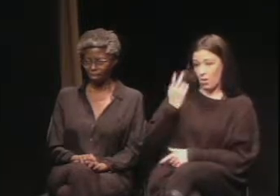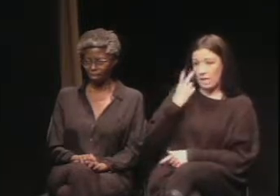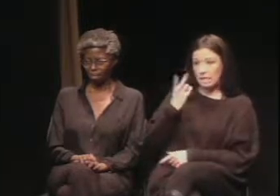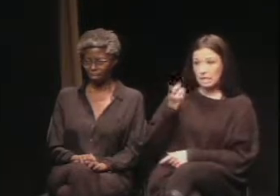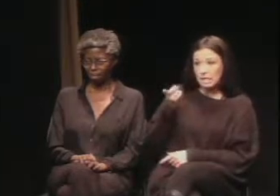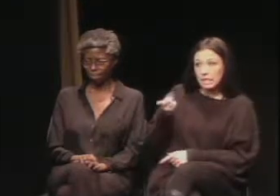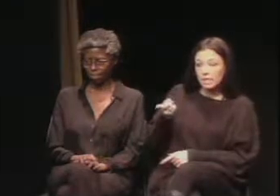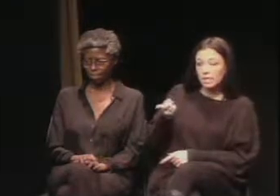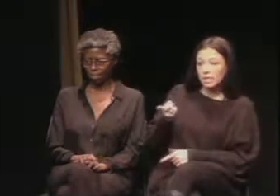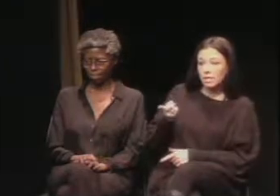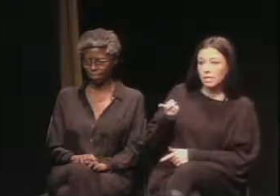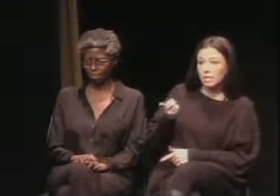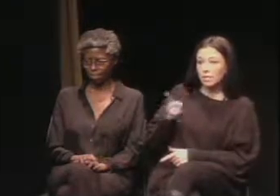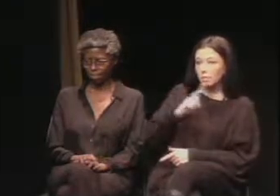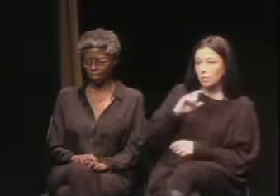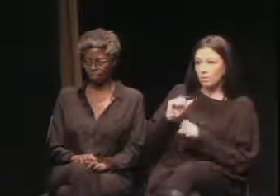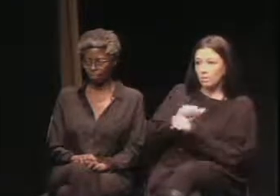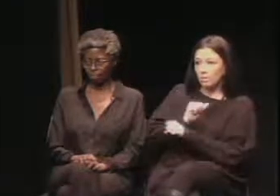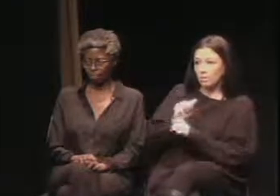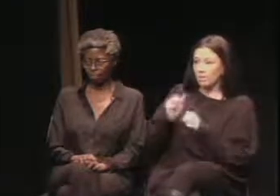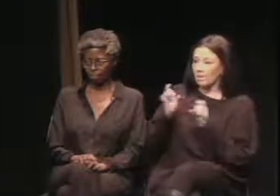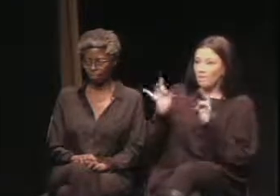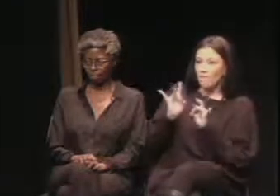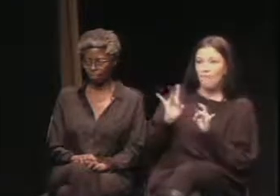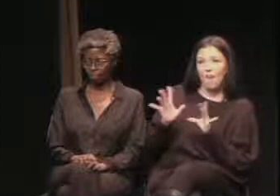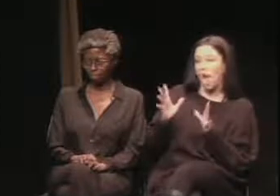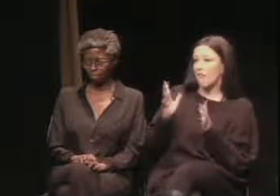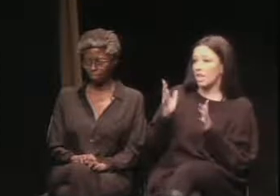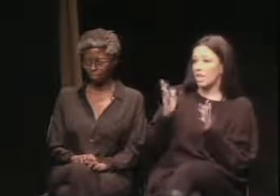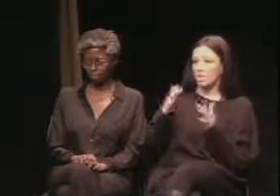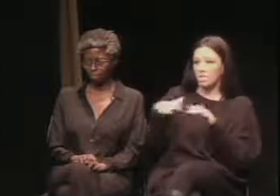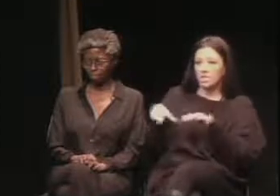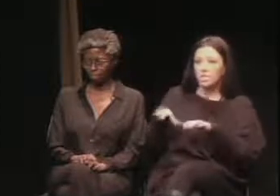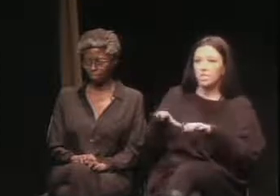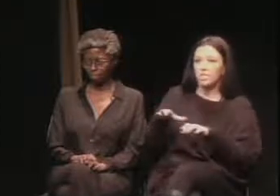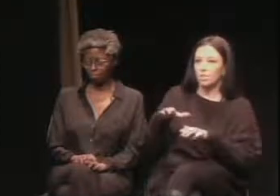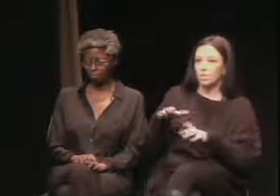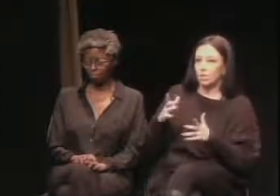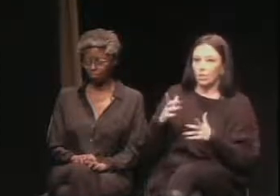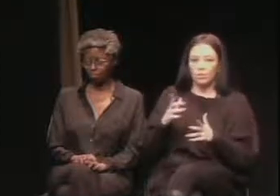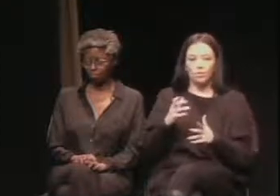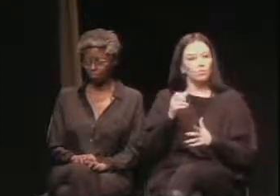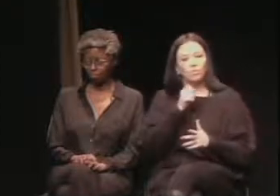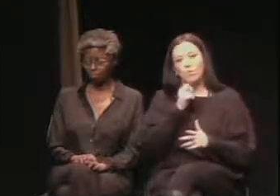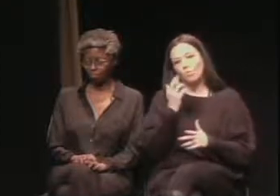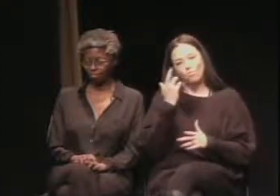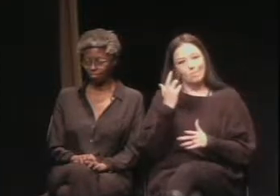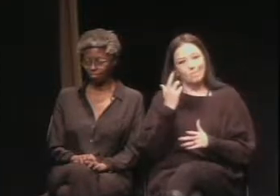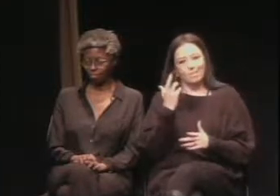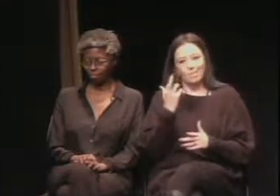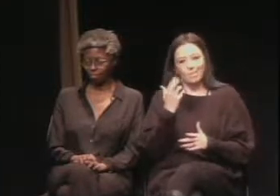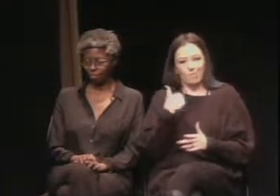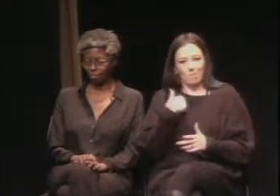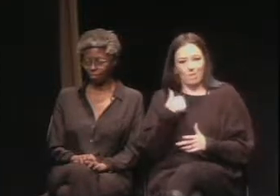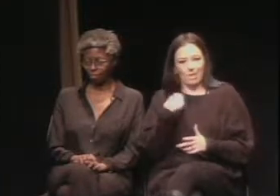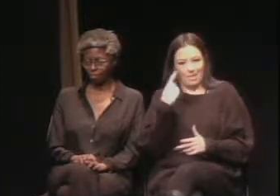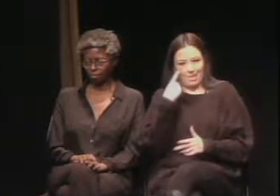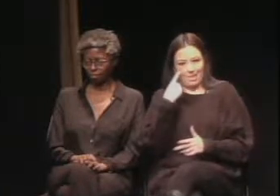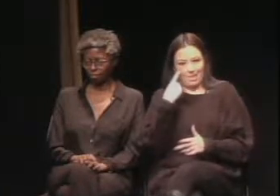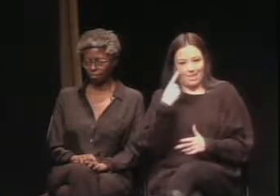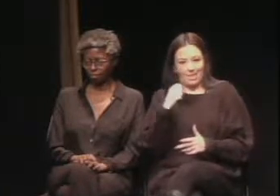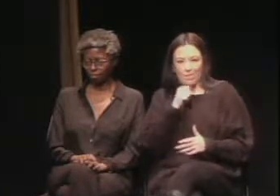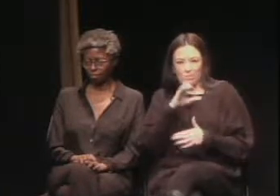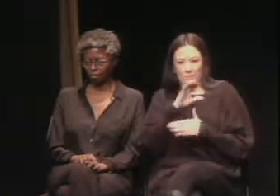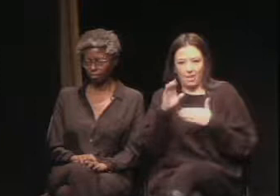him, mm-hmm, enact violence. So in there the was name no of, reason for you to not believe that. There was this no reason for me not to believe that. Consequence. So we give